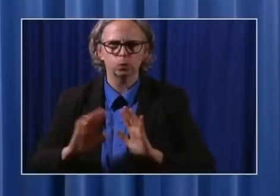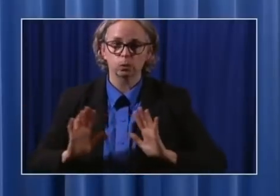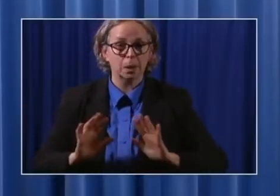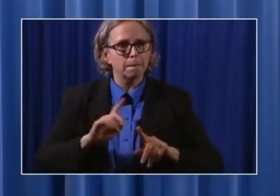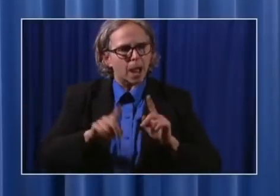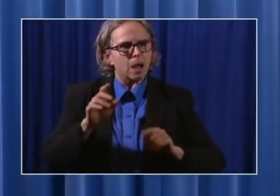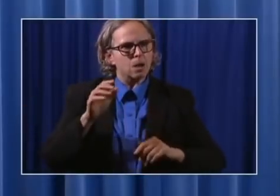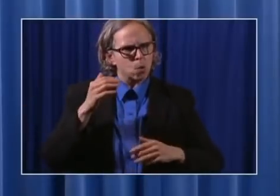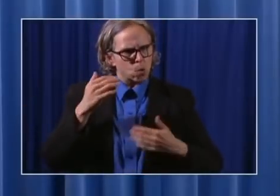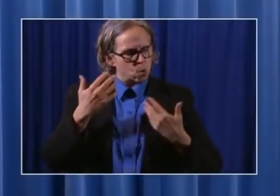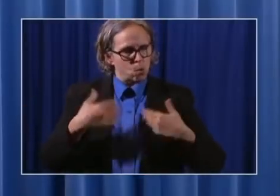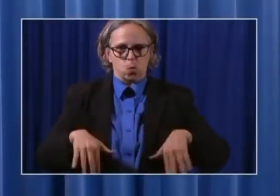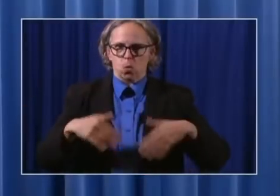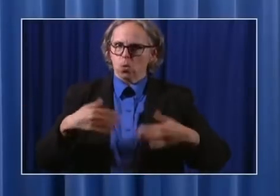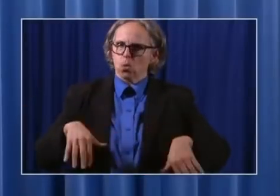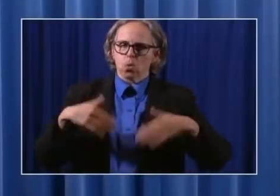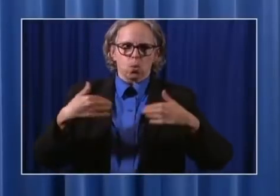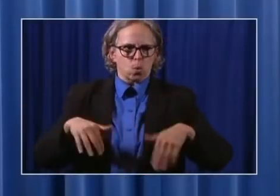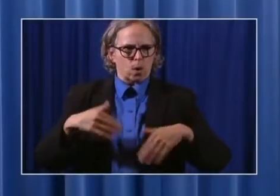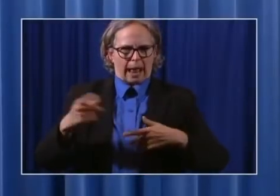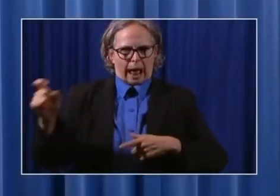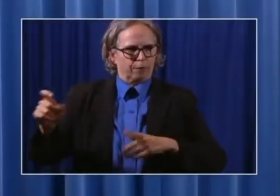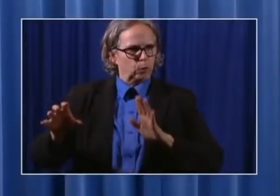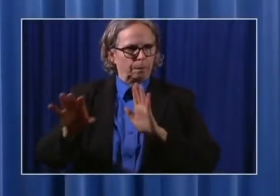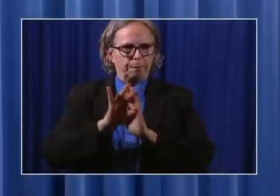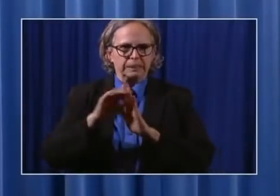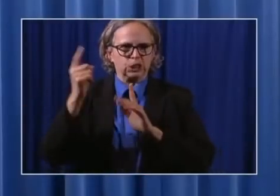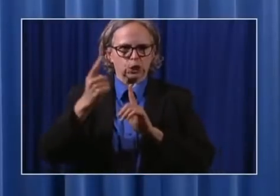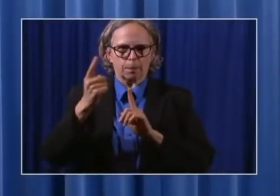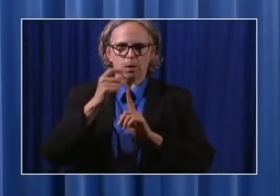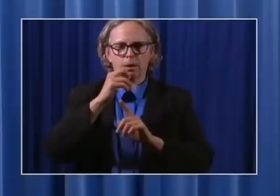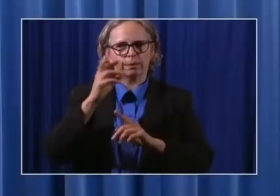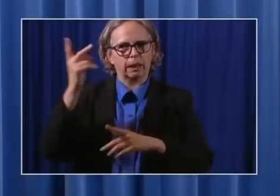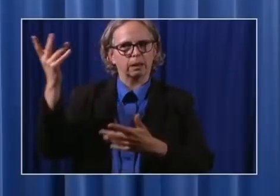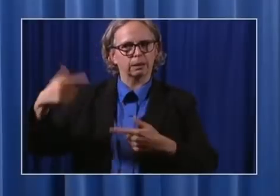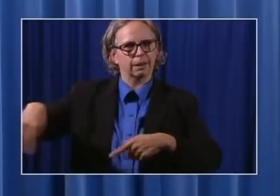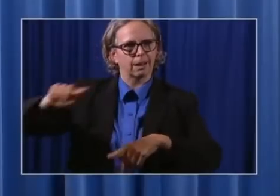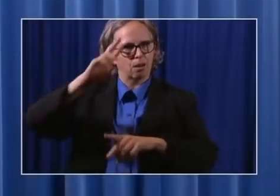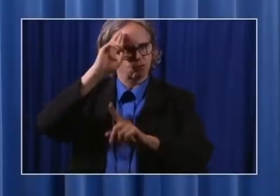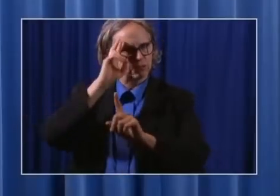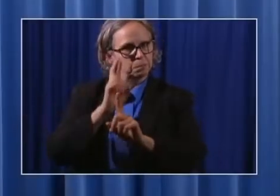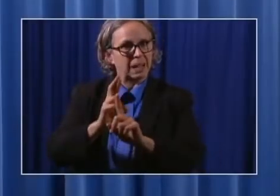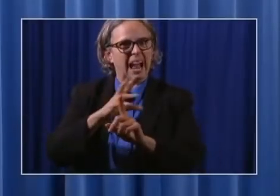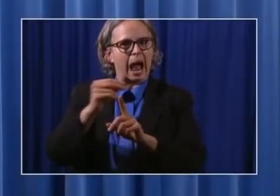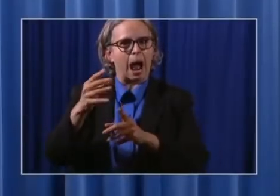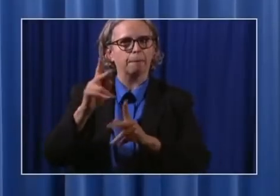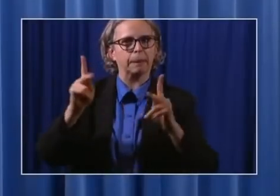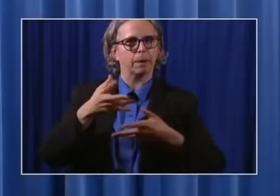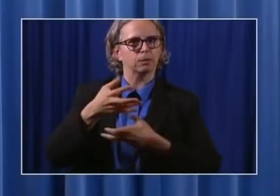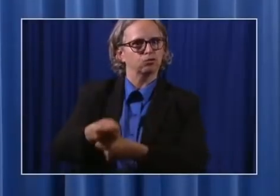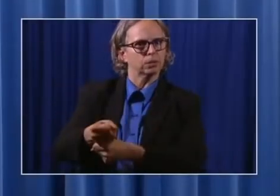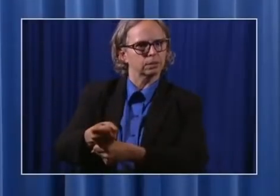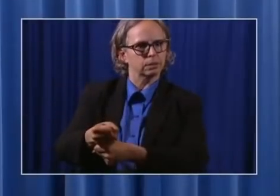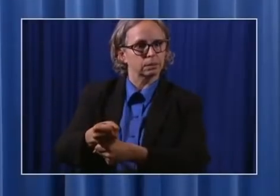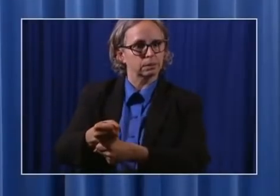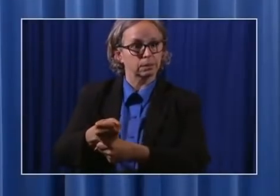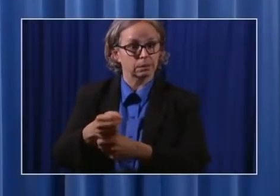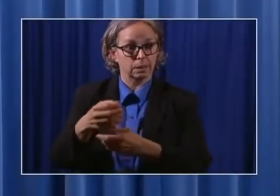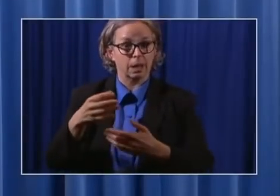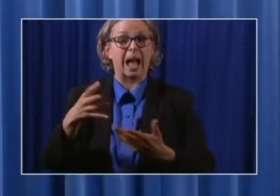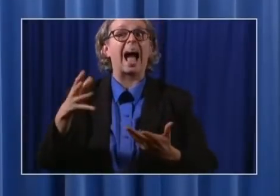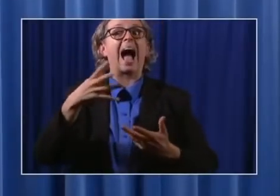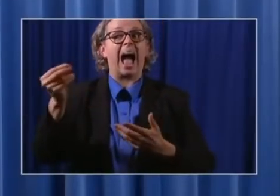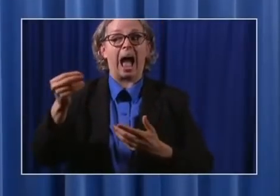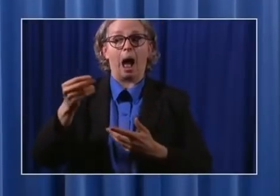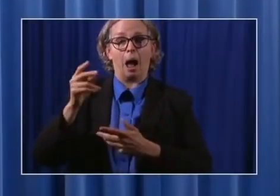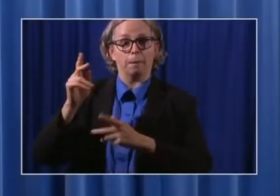who is respected, someone who has trust, and people trust on both sides of the aisle in the sense that